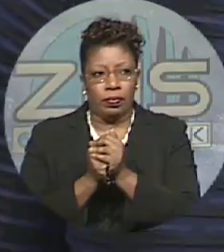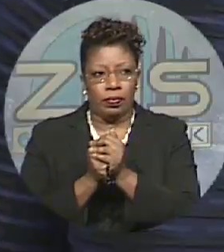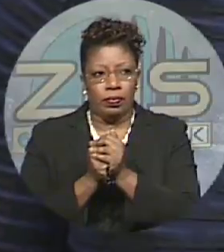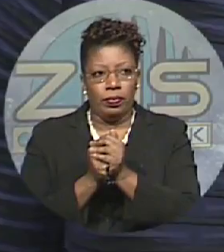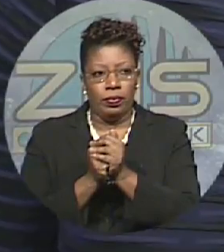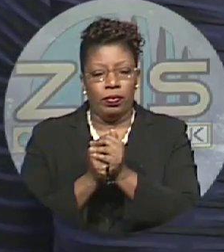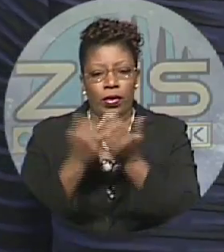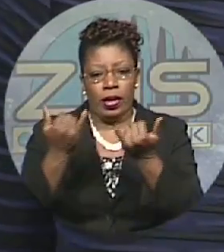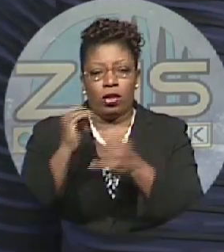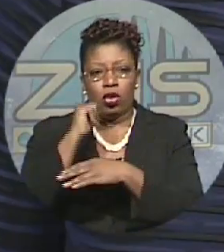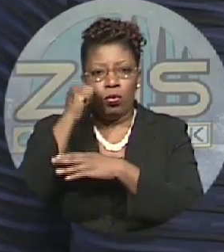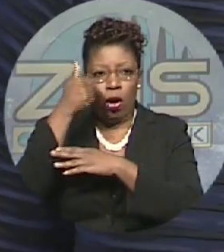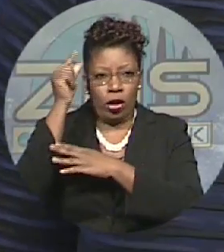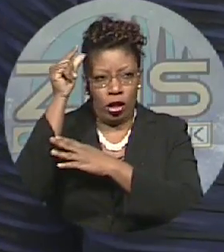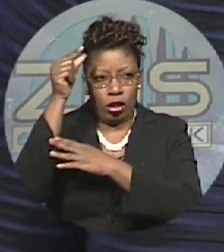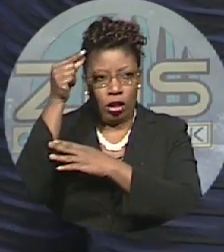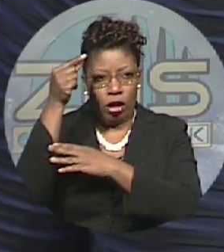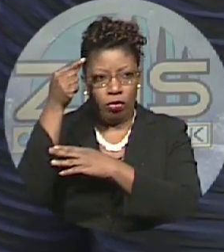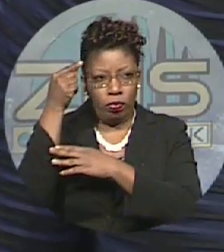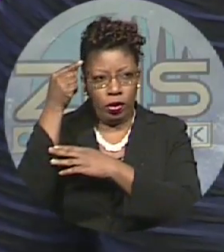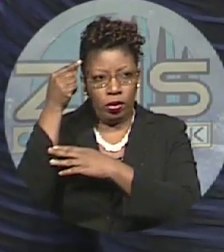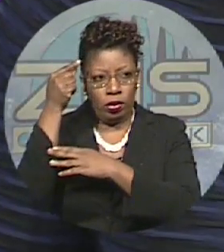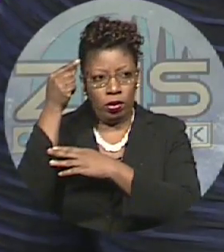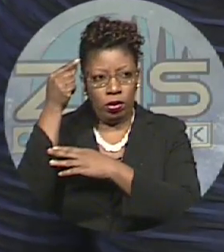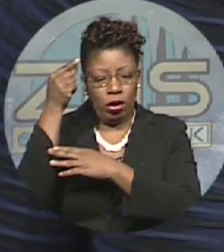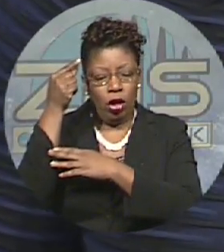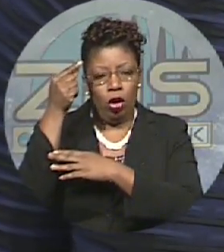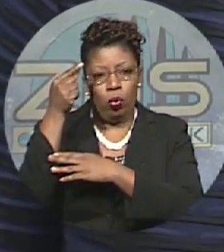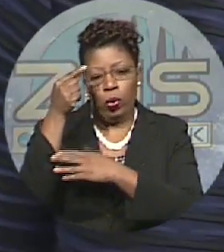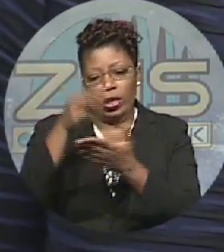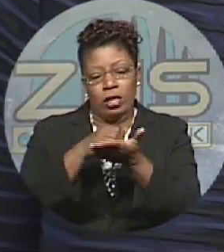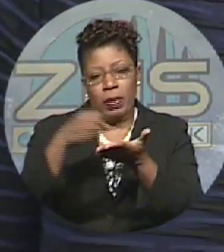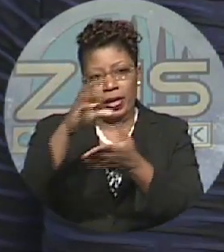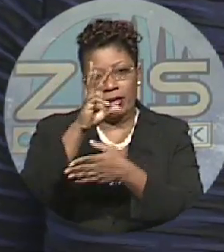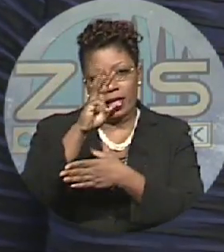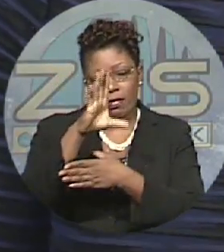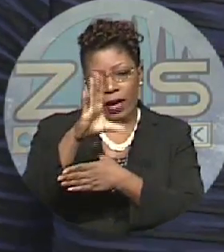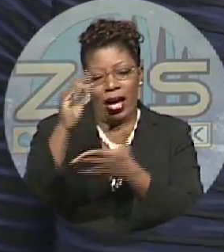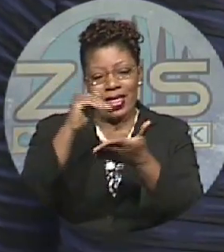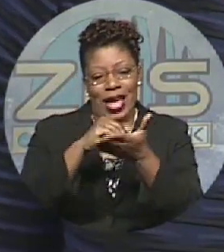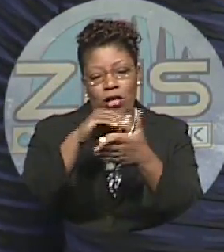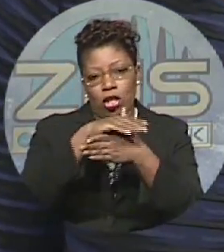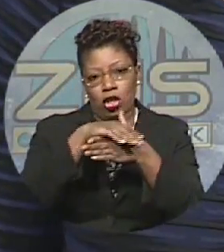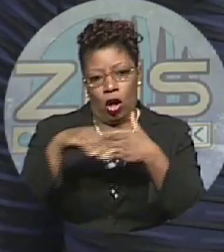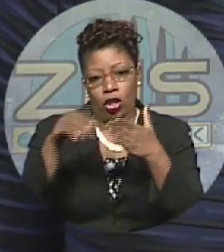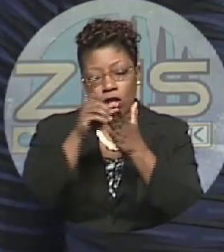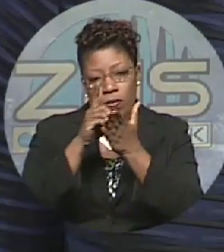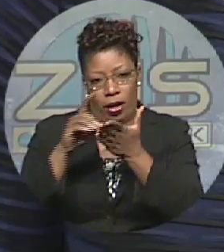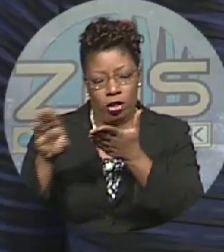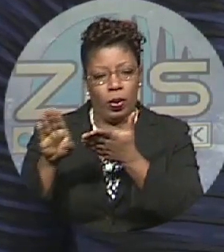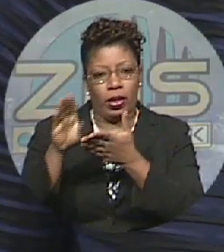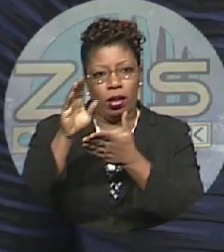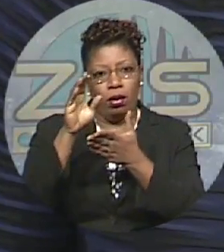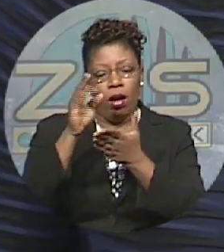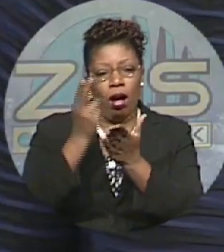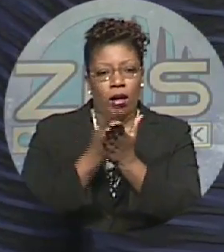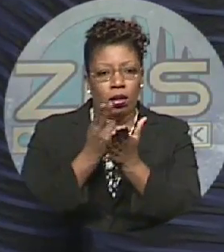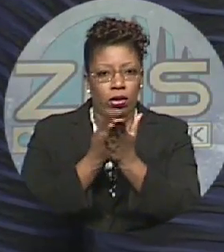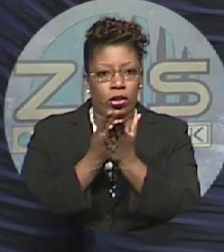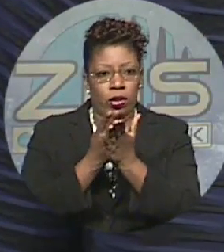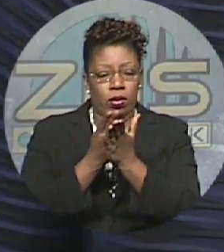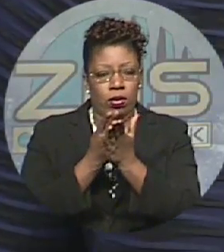Well, come tomorrow, the government will shell out close to $65,000 to repatriate 228 Haitian nationals